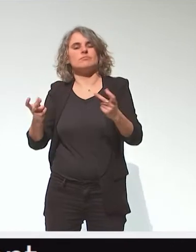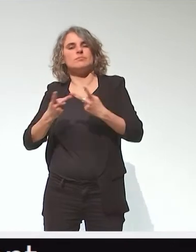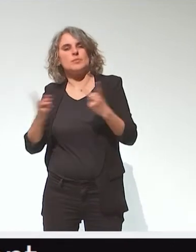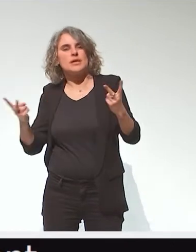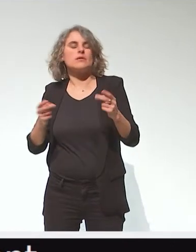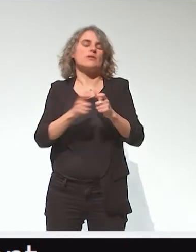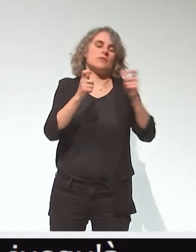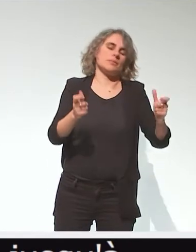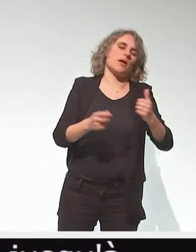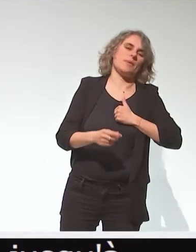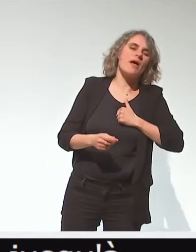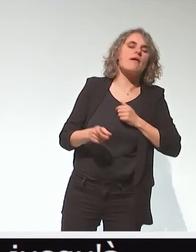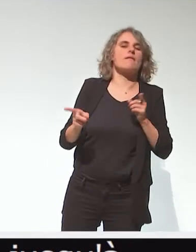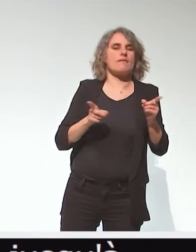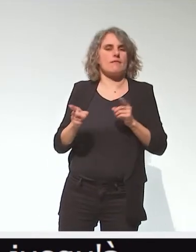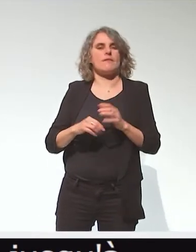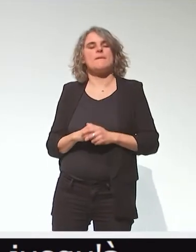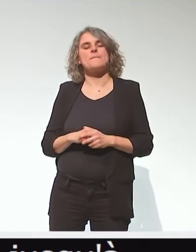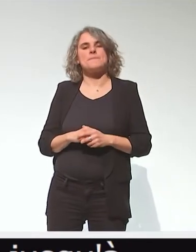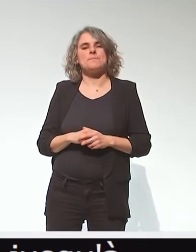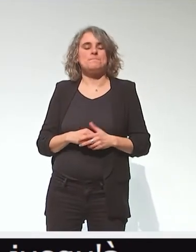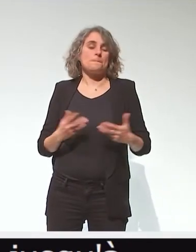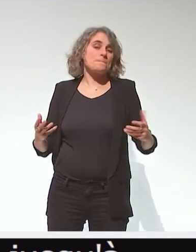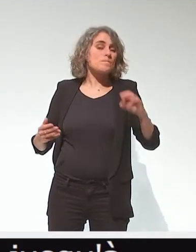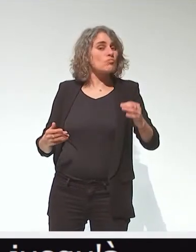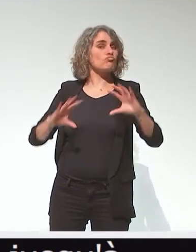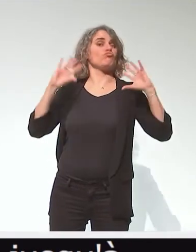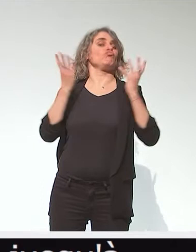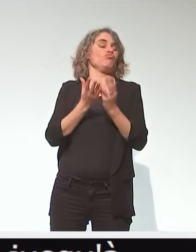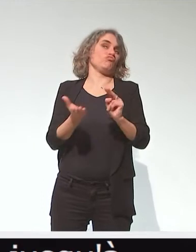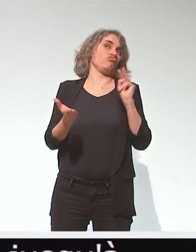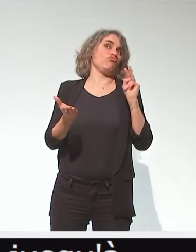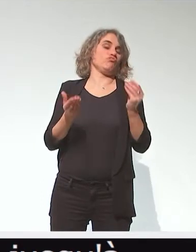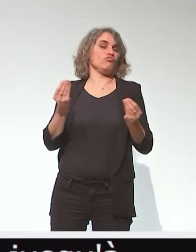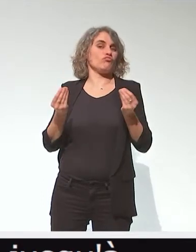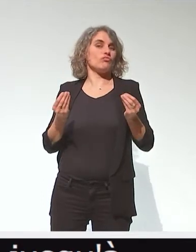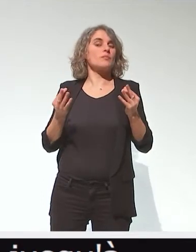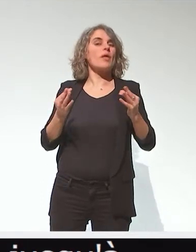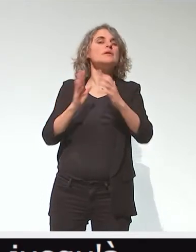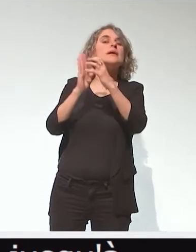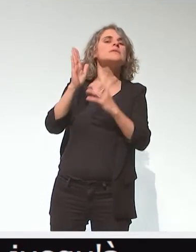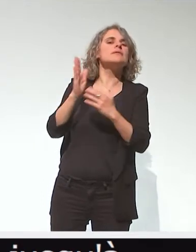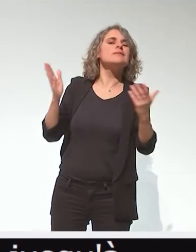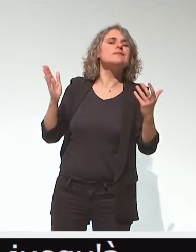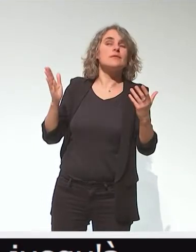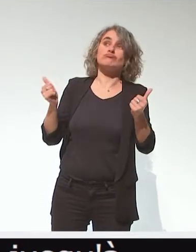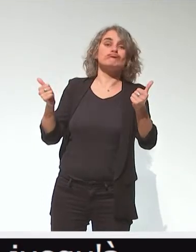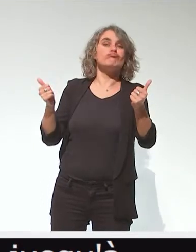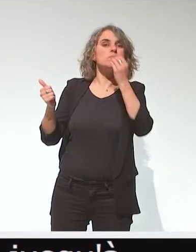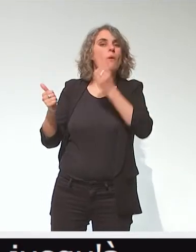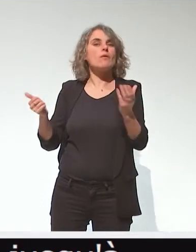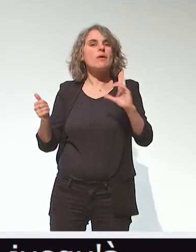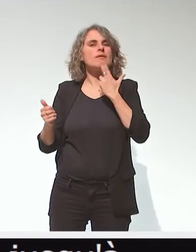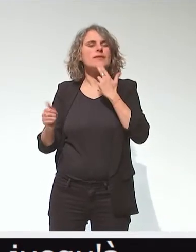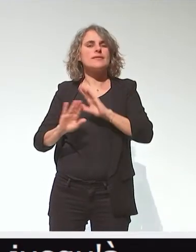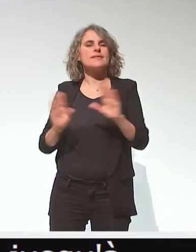5% for public service, for example. And then if you just look at